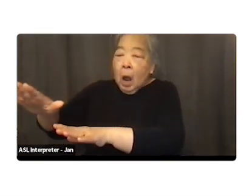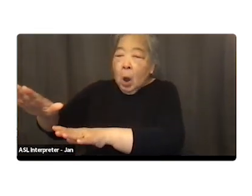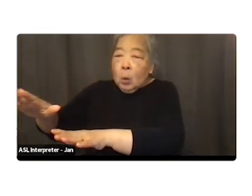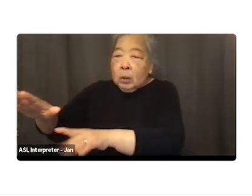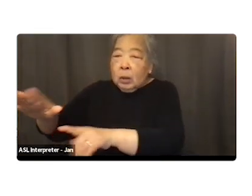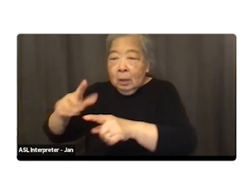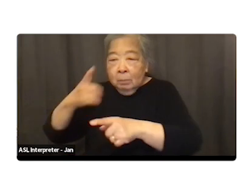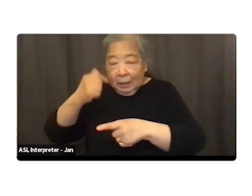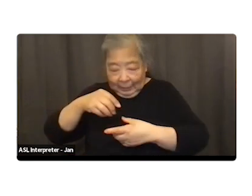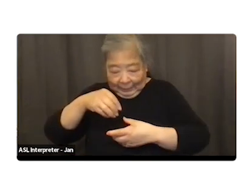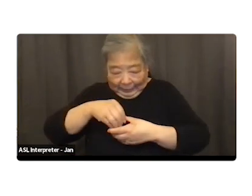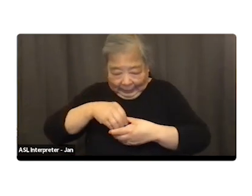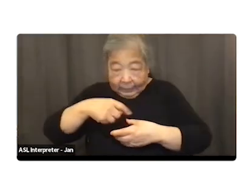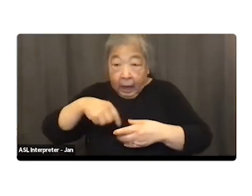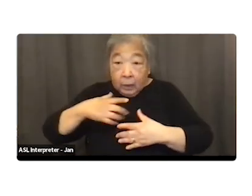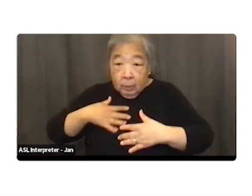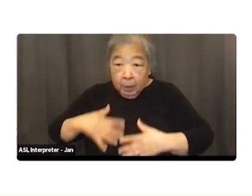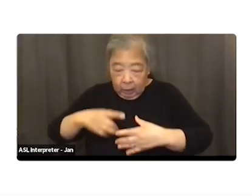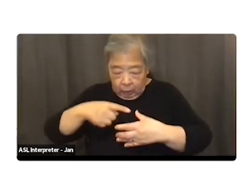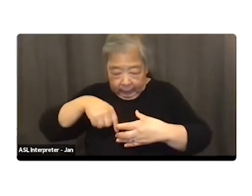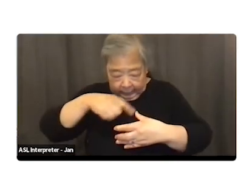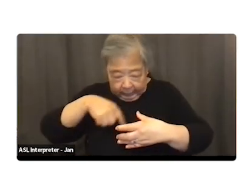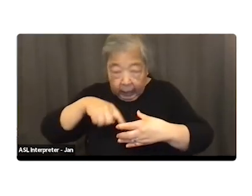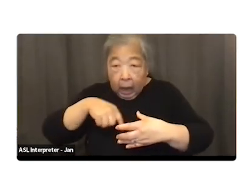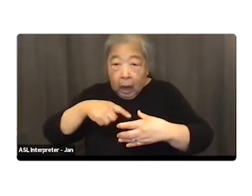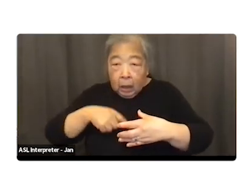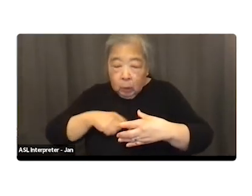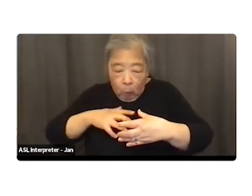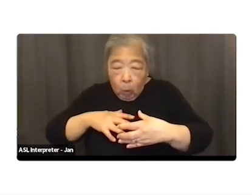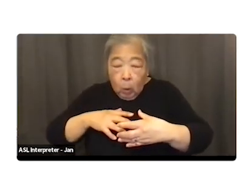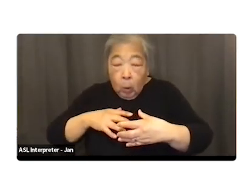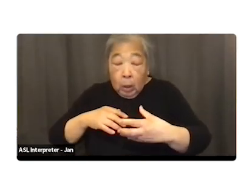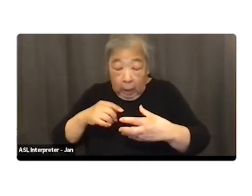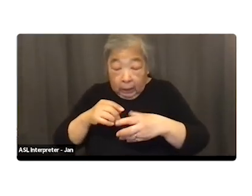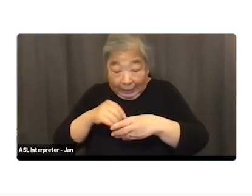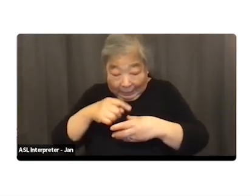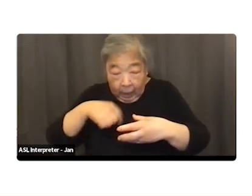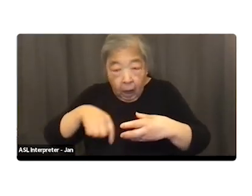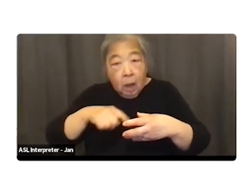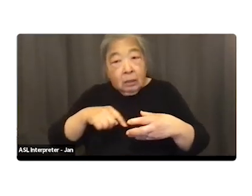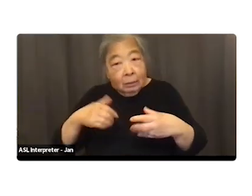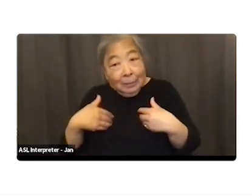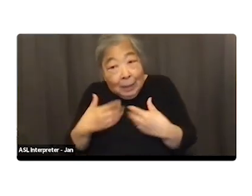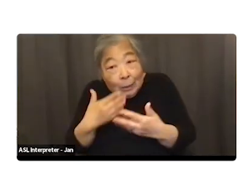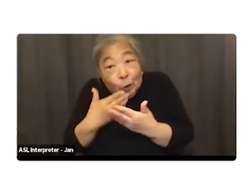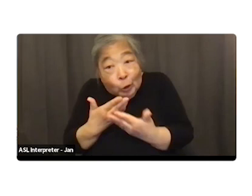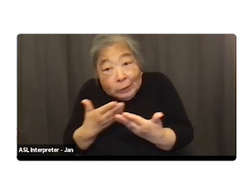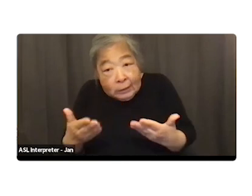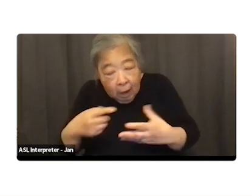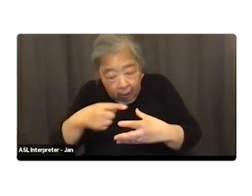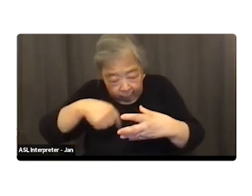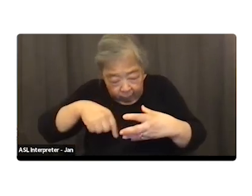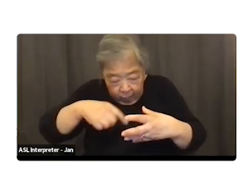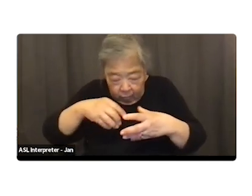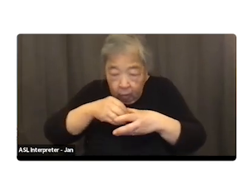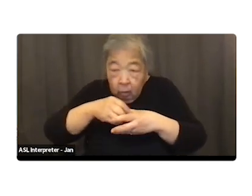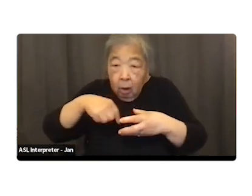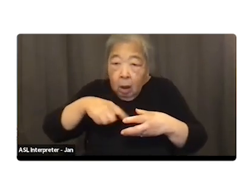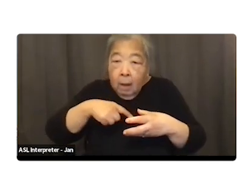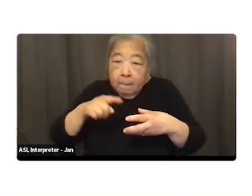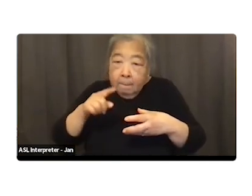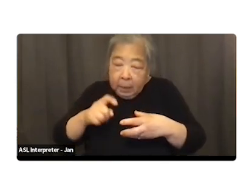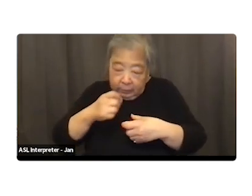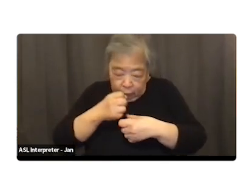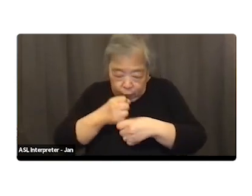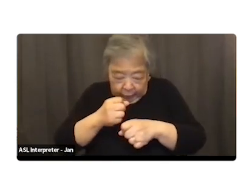that's the eye of the storm, right? It's where the good shit is, right? Is creating space to slow